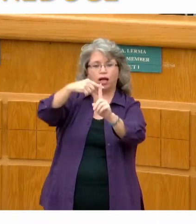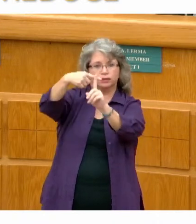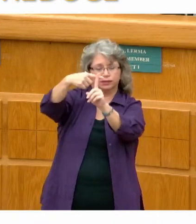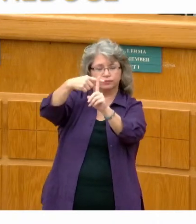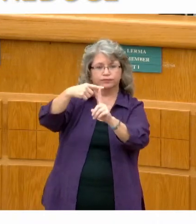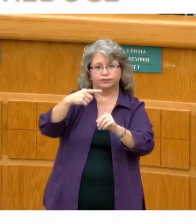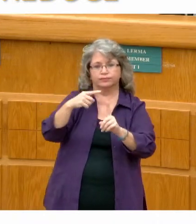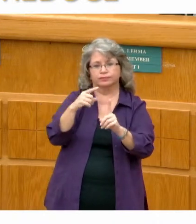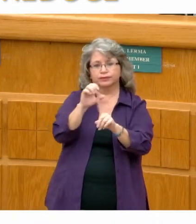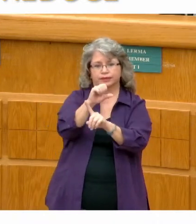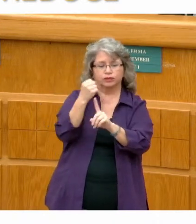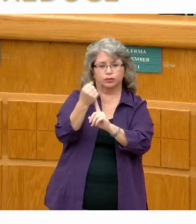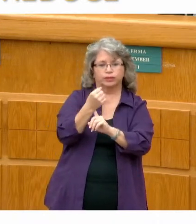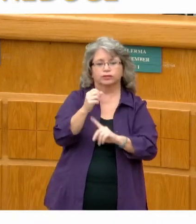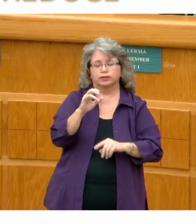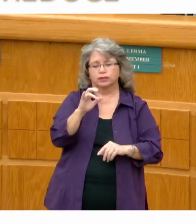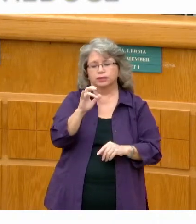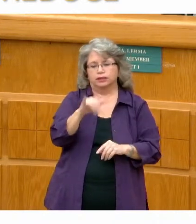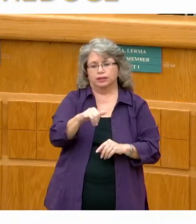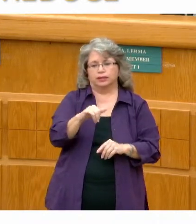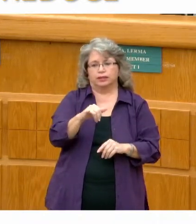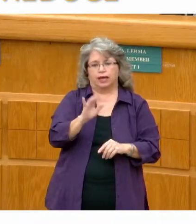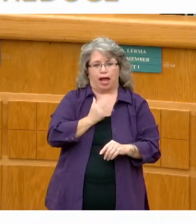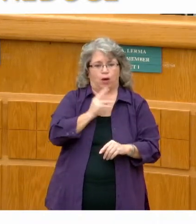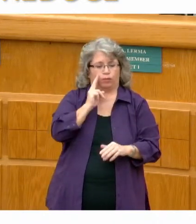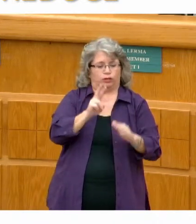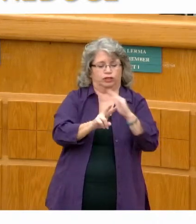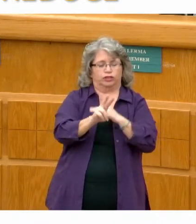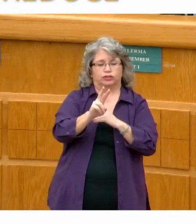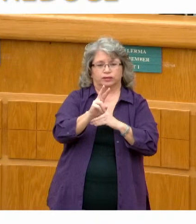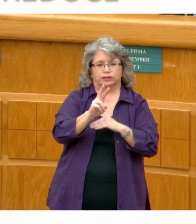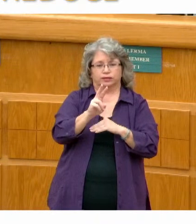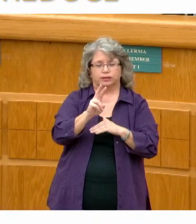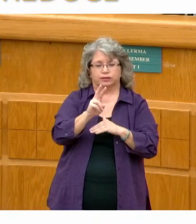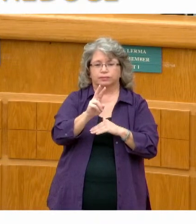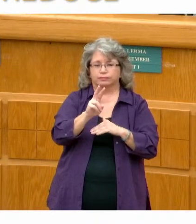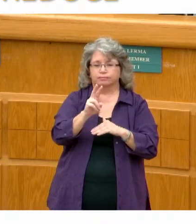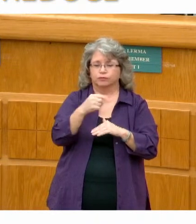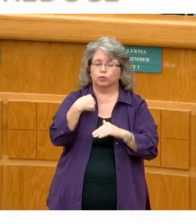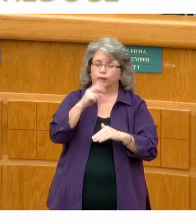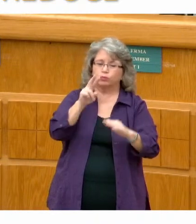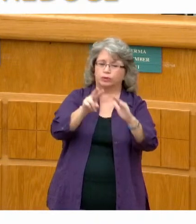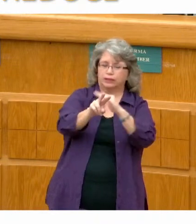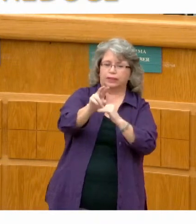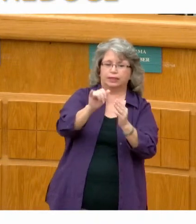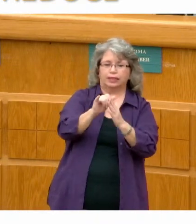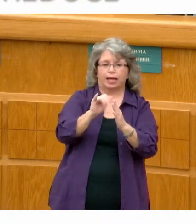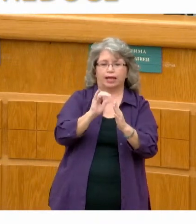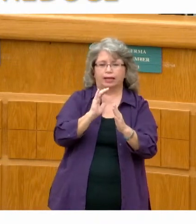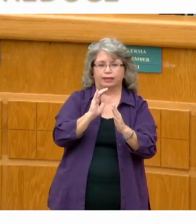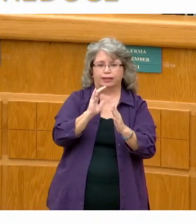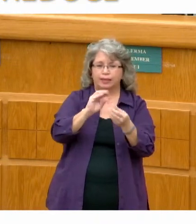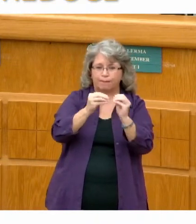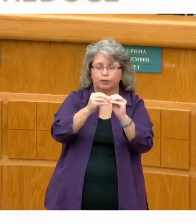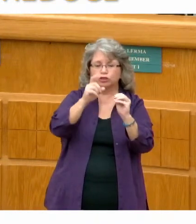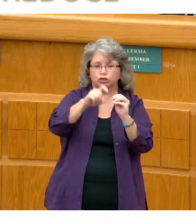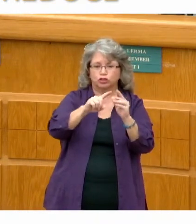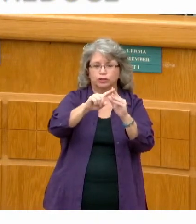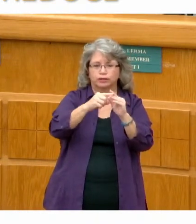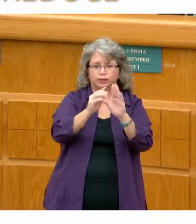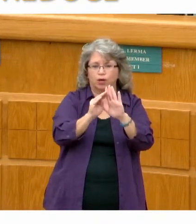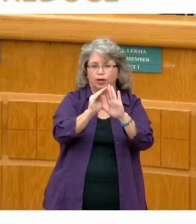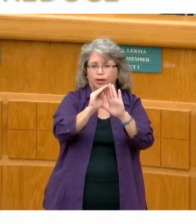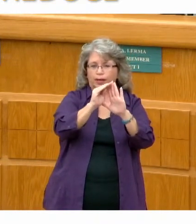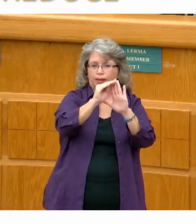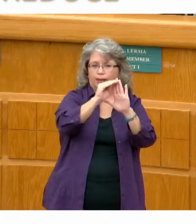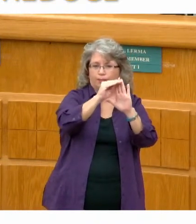we're at the peak for the number of people in the hospital with COVID-19. Hopefully these numbers will start to come down in the very near